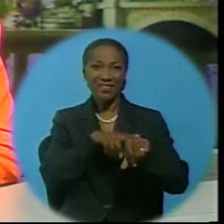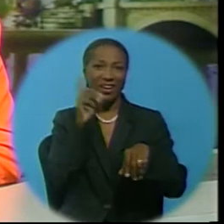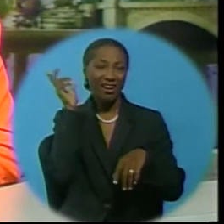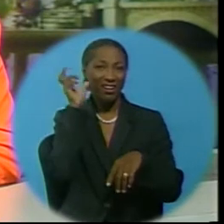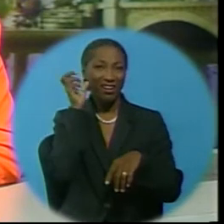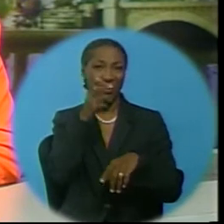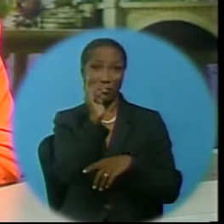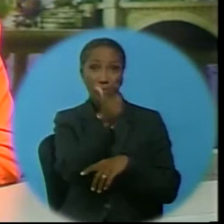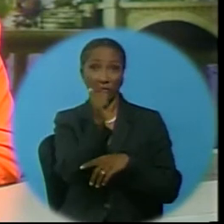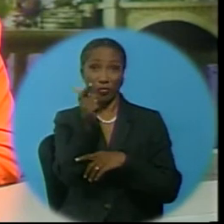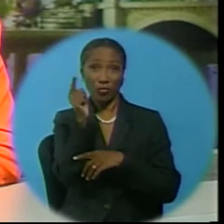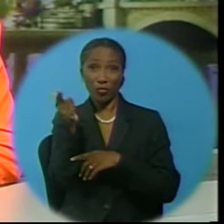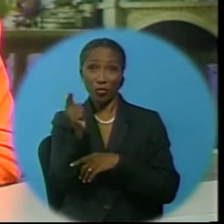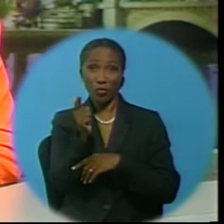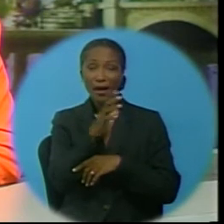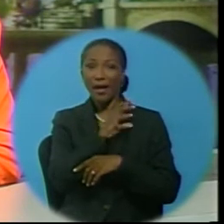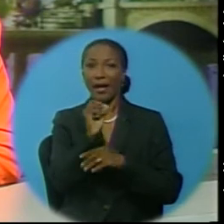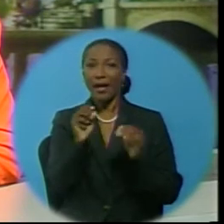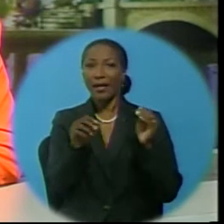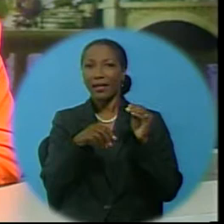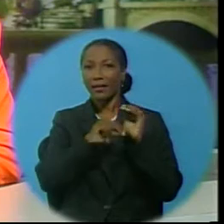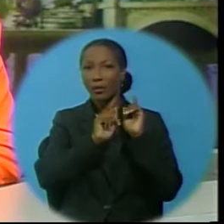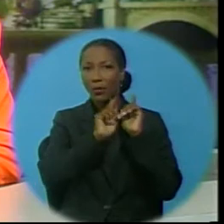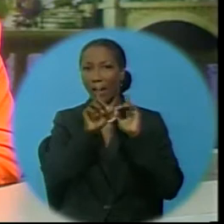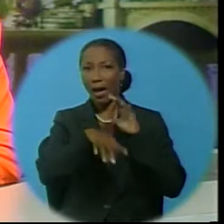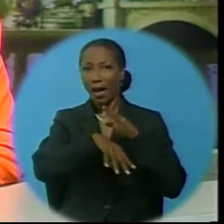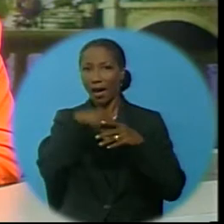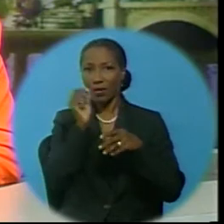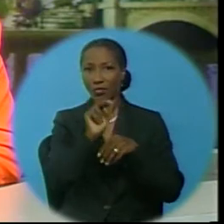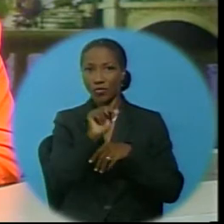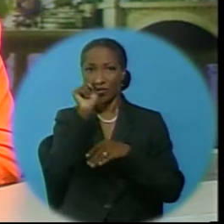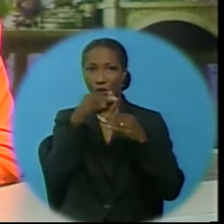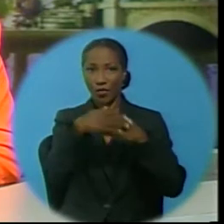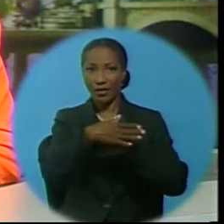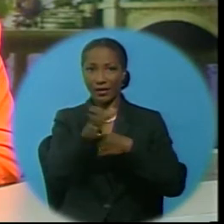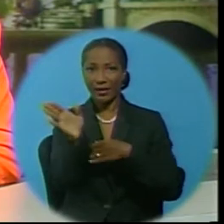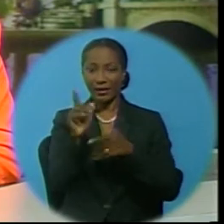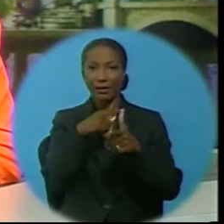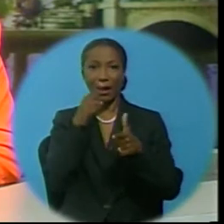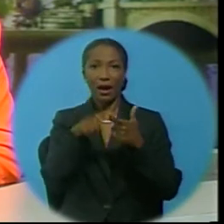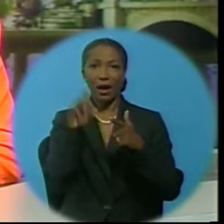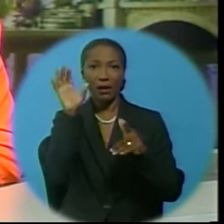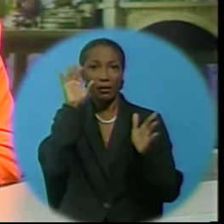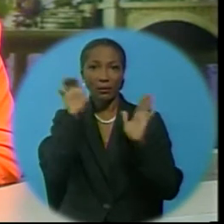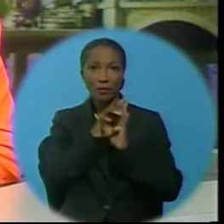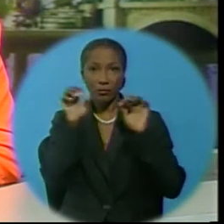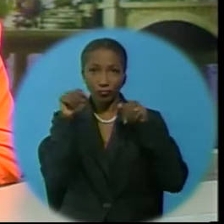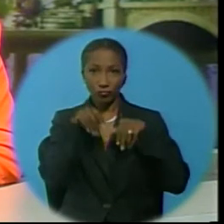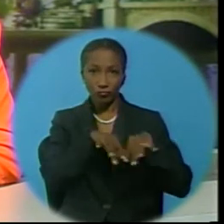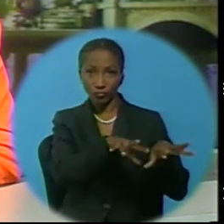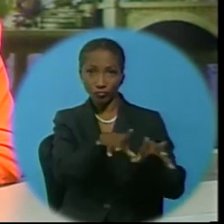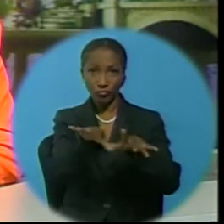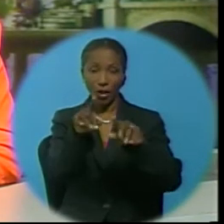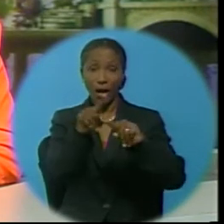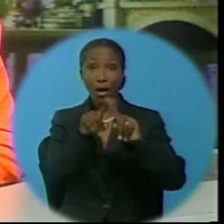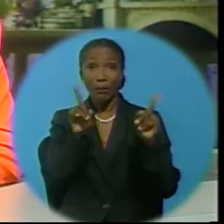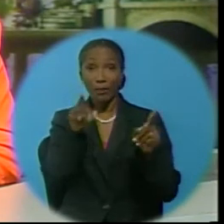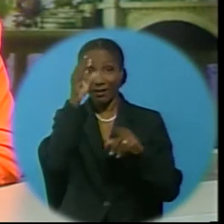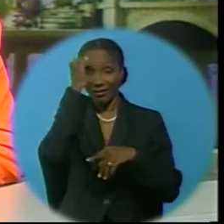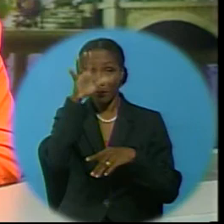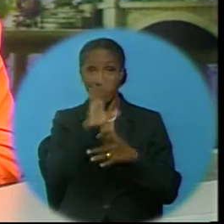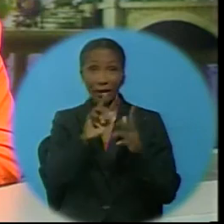the northern gate onto President Kennedy Drive. As a result, several policemen converged on the scene, but by then the men had fled the